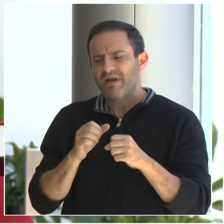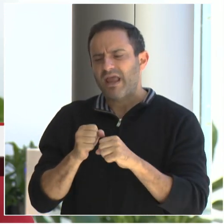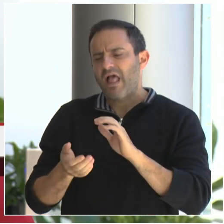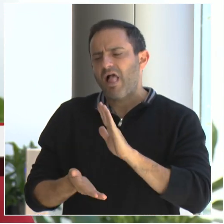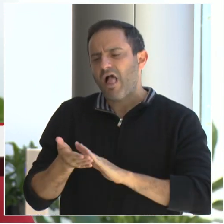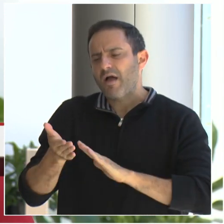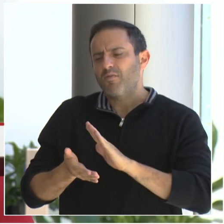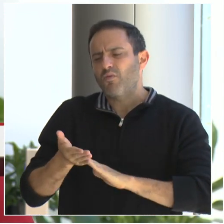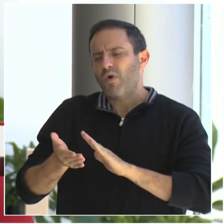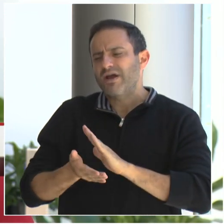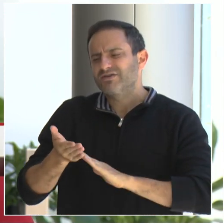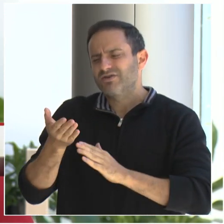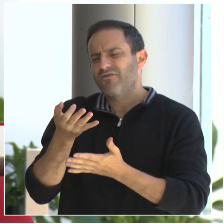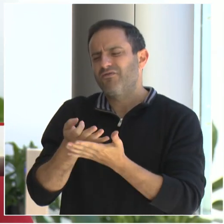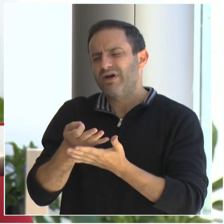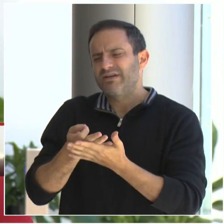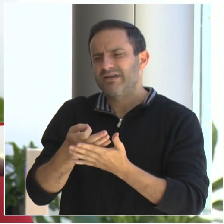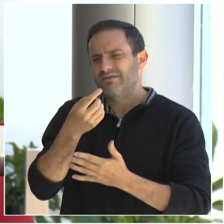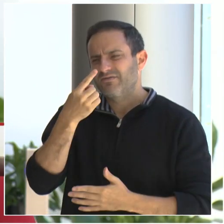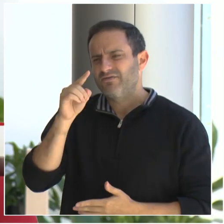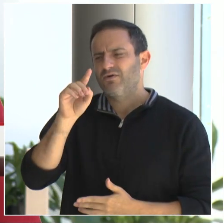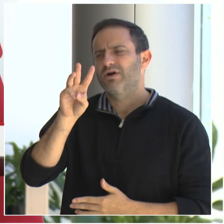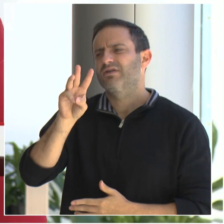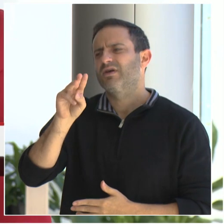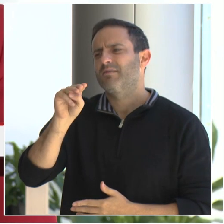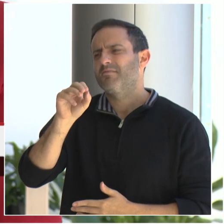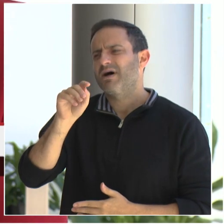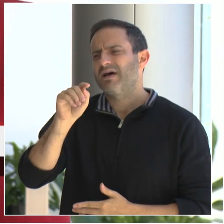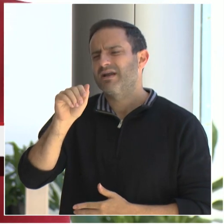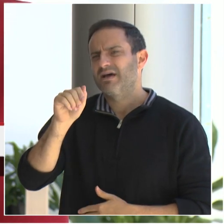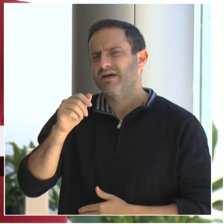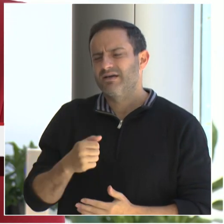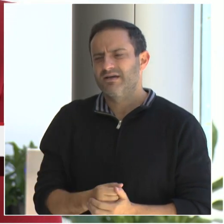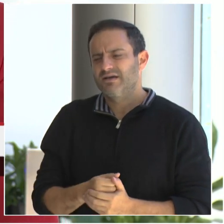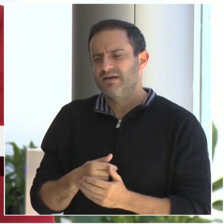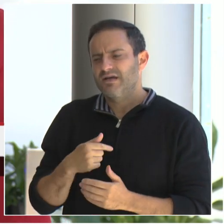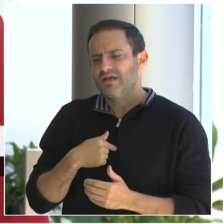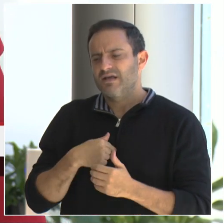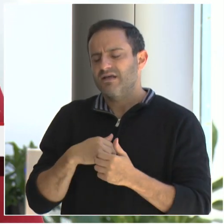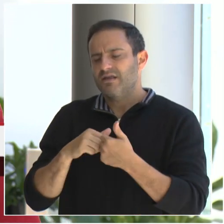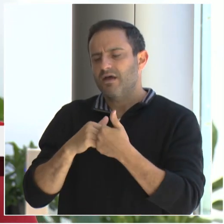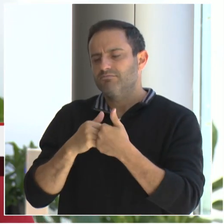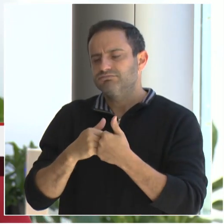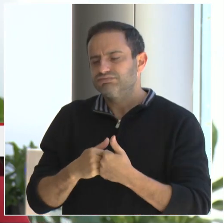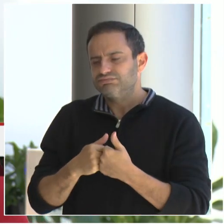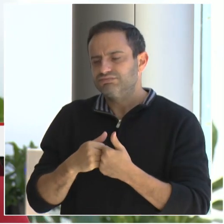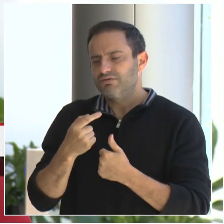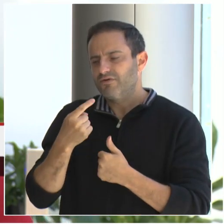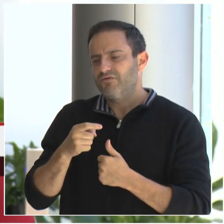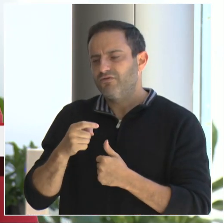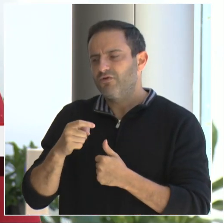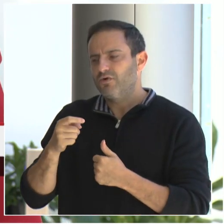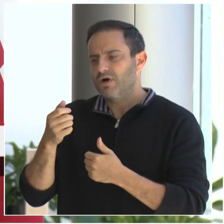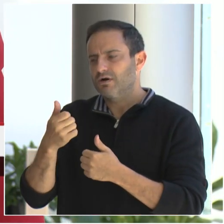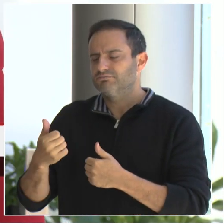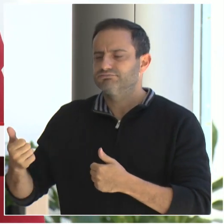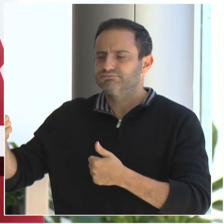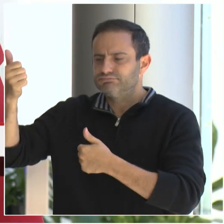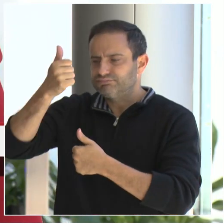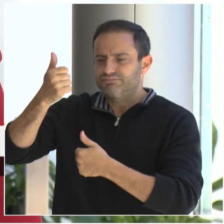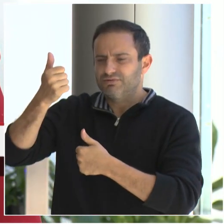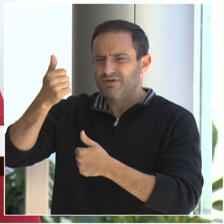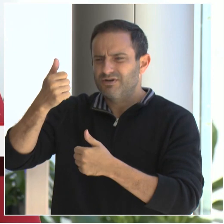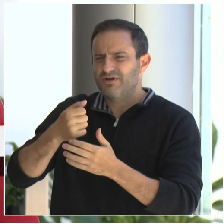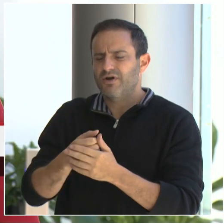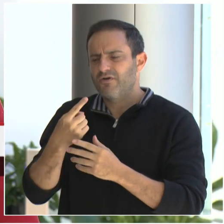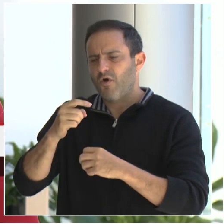funding for WMATA as I run for chair or ranking member of the Committee on Transportation